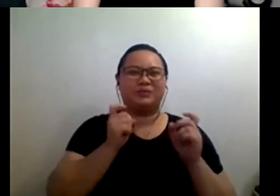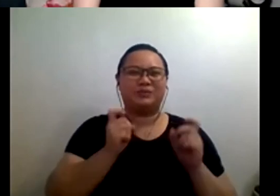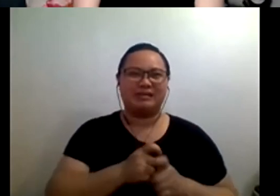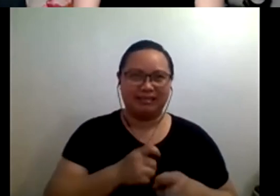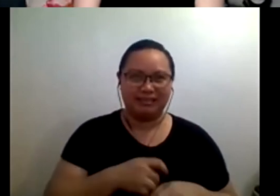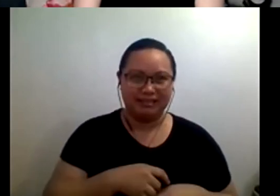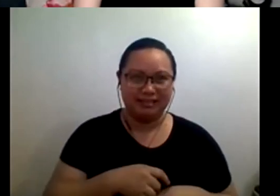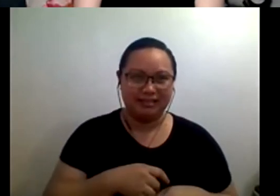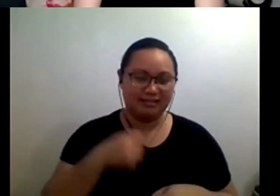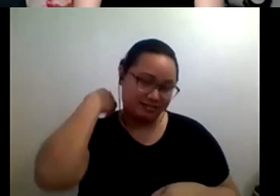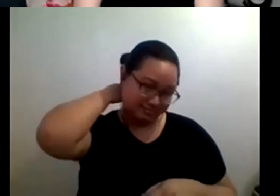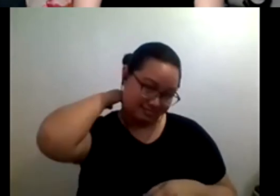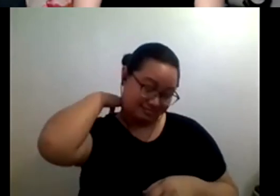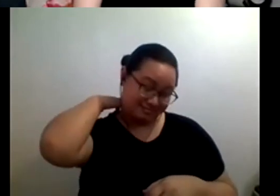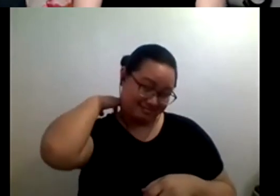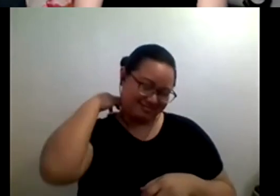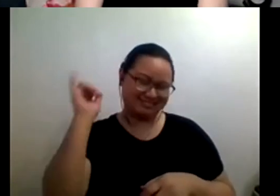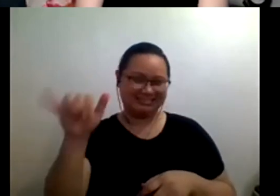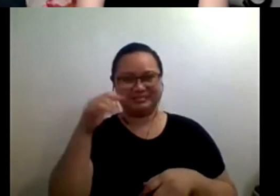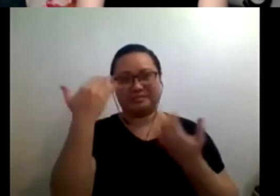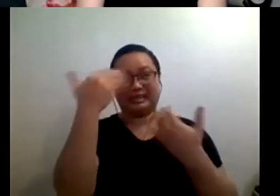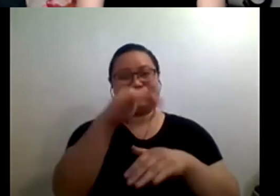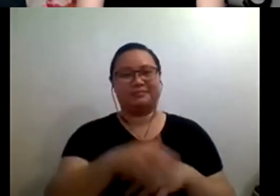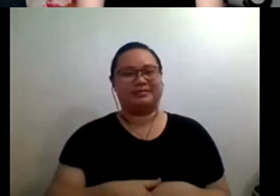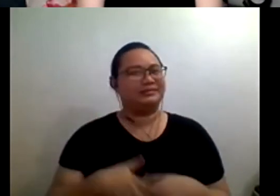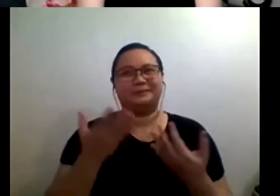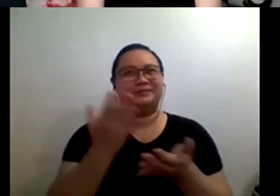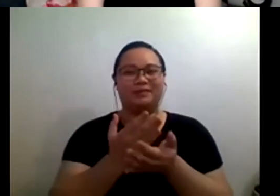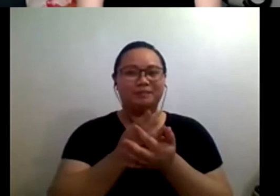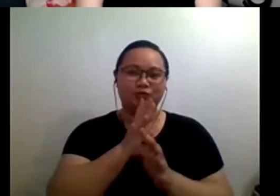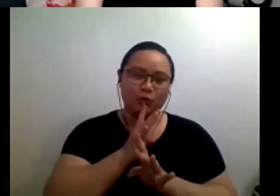yun na yung limit ko. I will stop talking, I will stop listening,